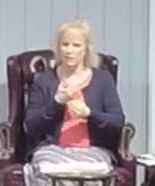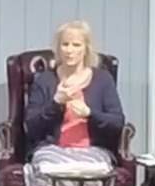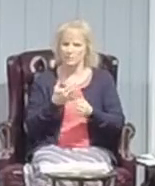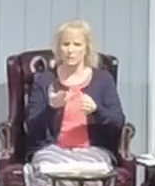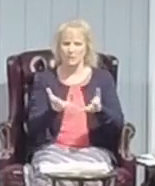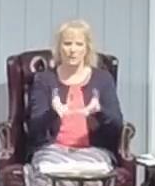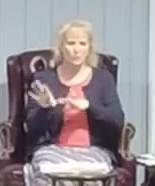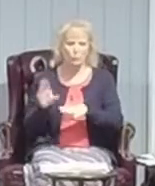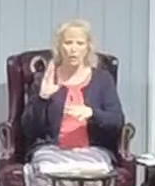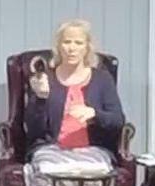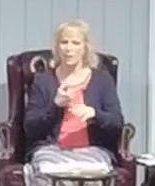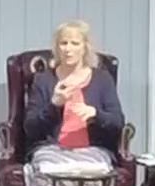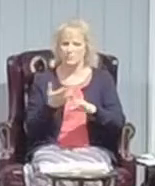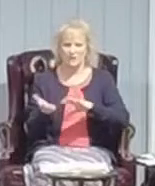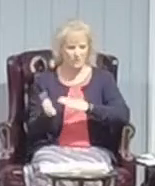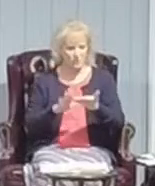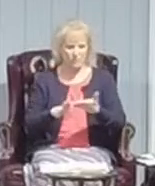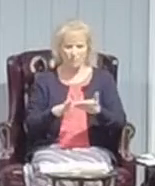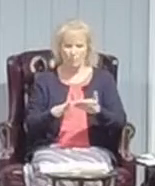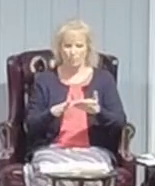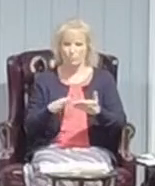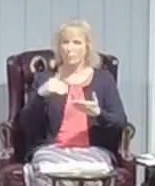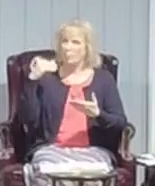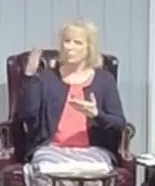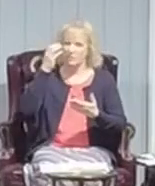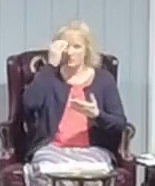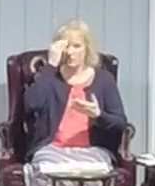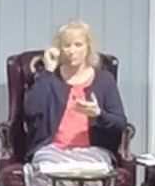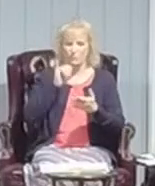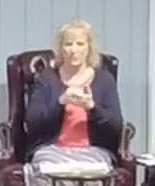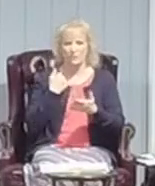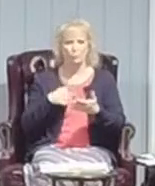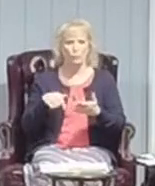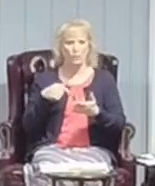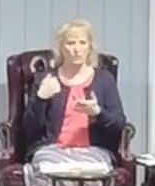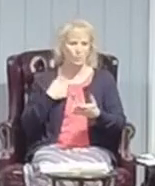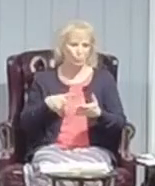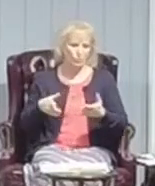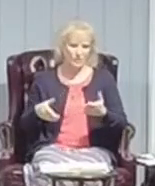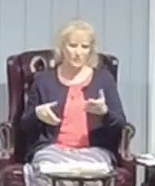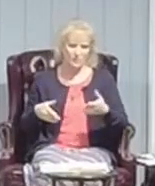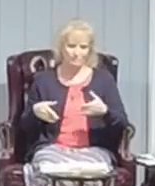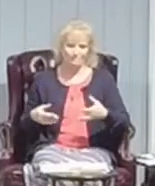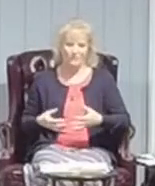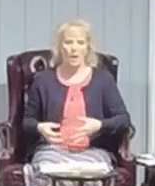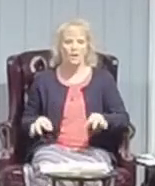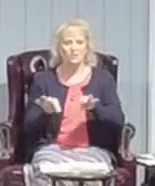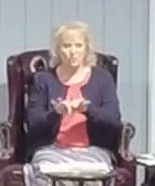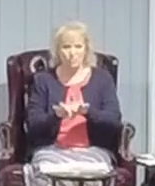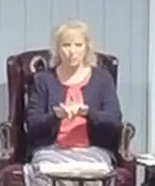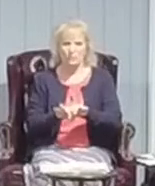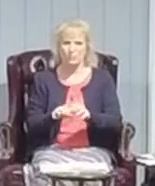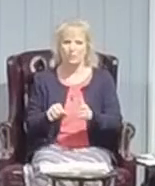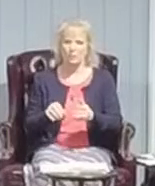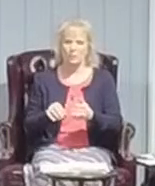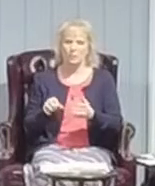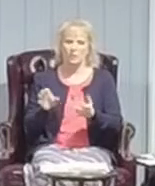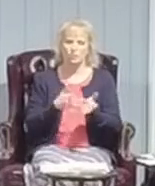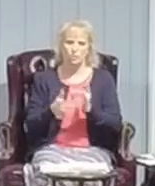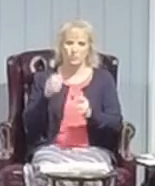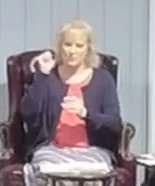to perish, even though he knew that's what we deserved. And so God the Father loved us, so Jesus